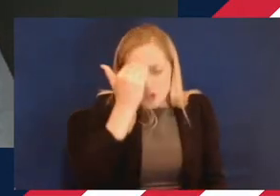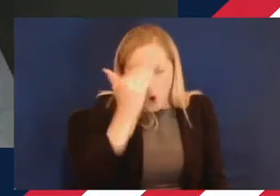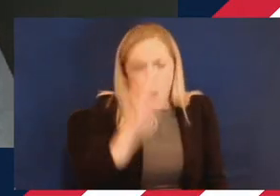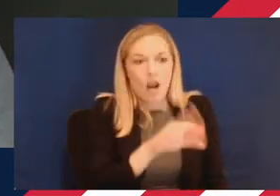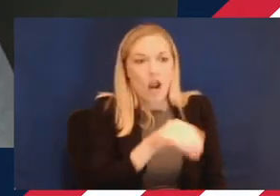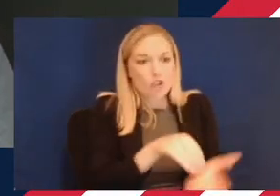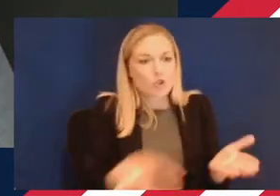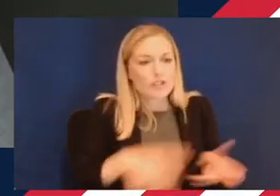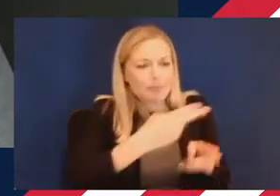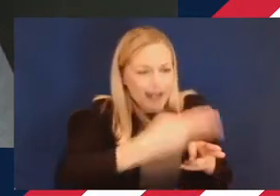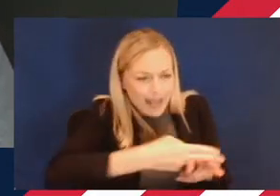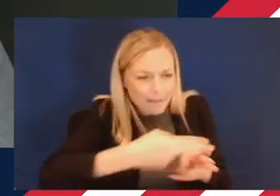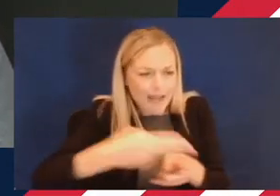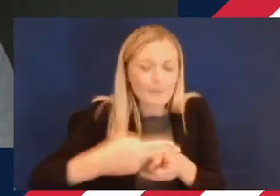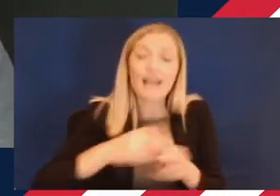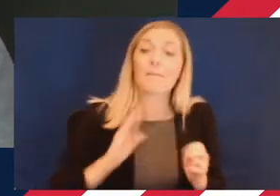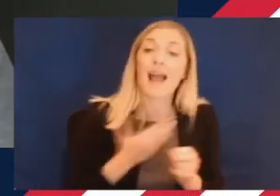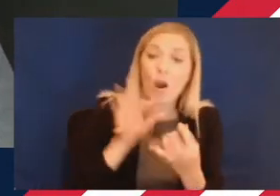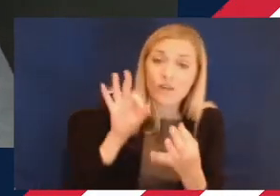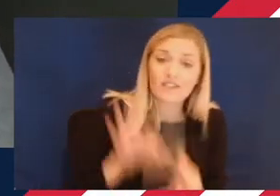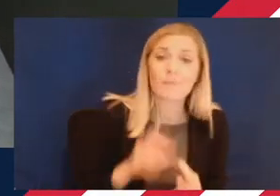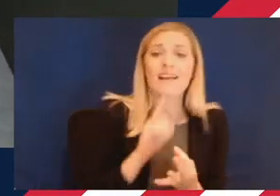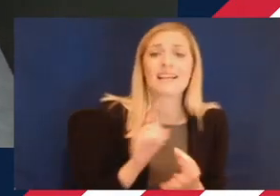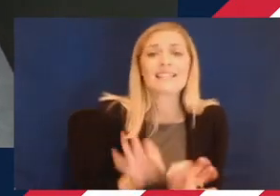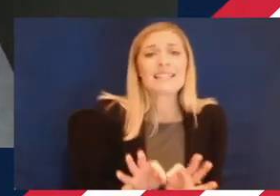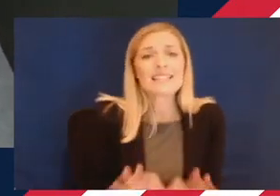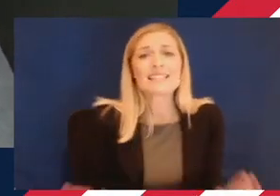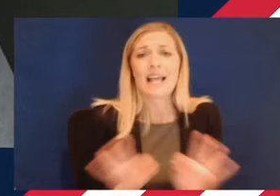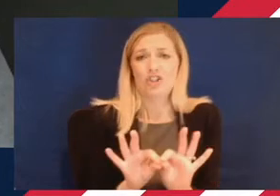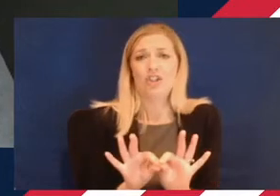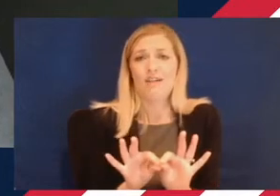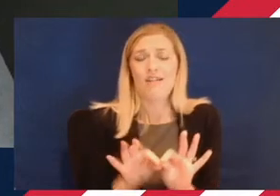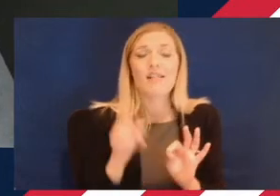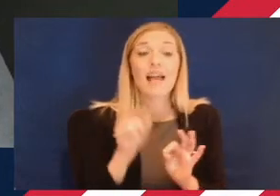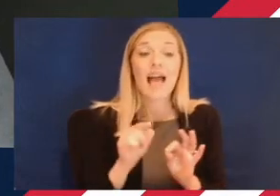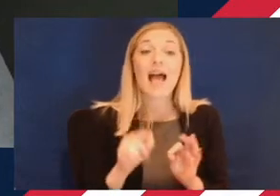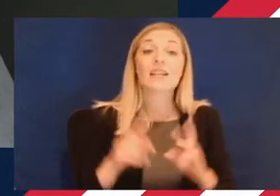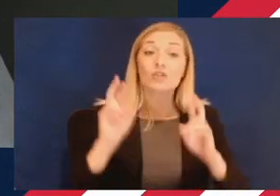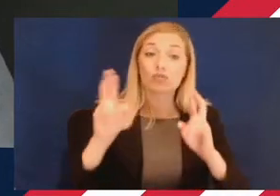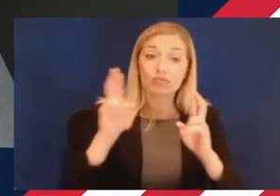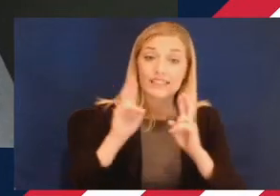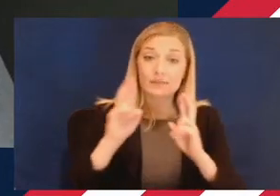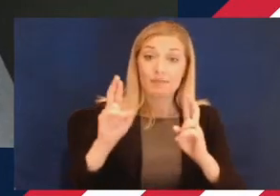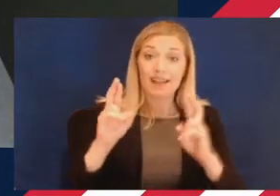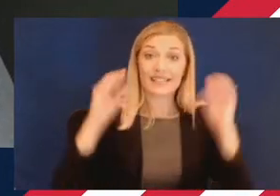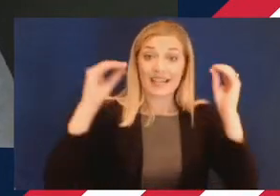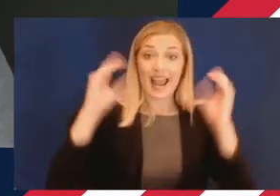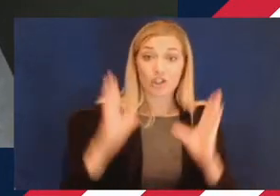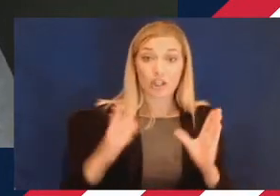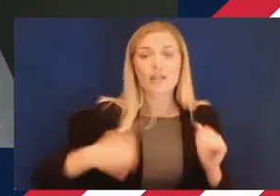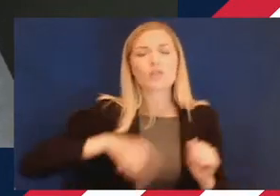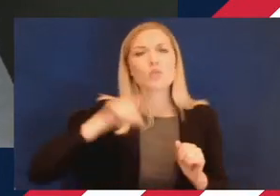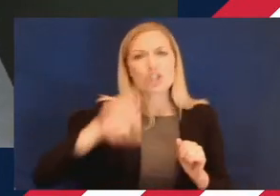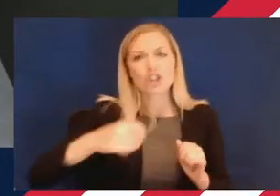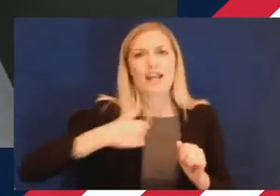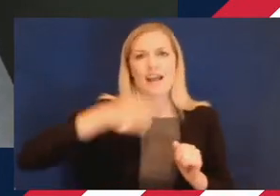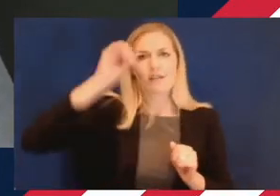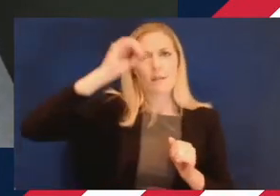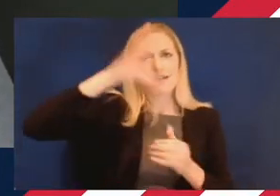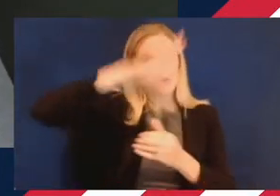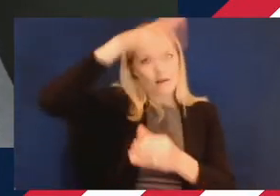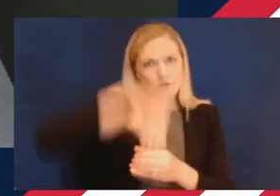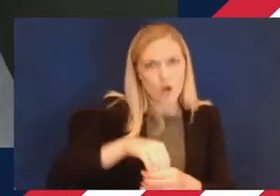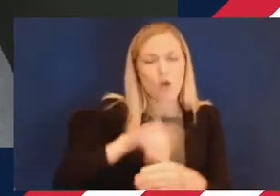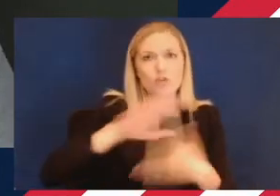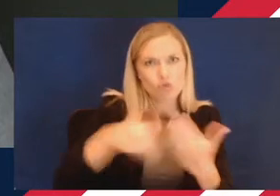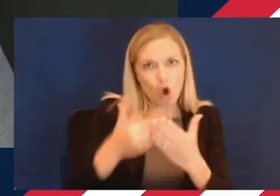is essential. As respected and valued professionals, educators like me, we should have a voice in all decisions affecting our public schools and